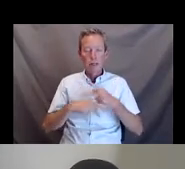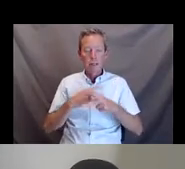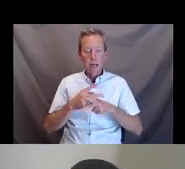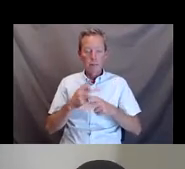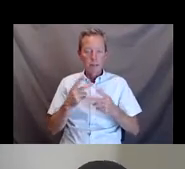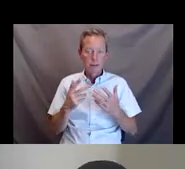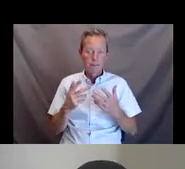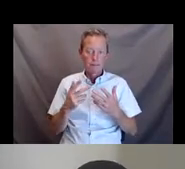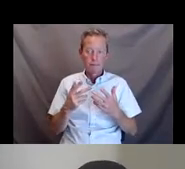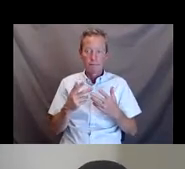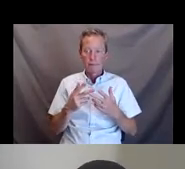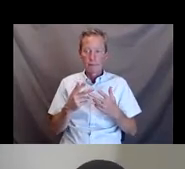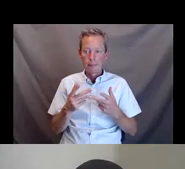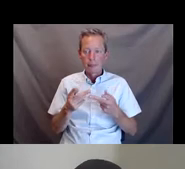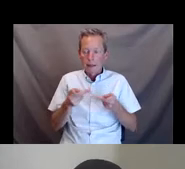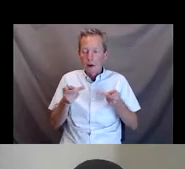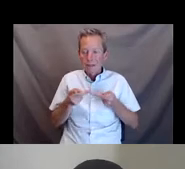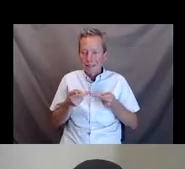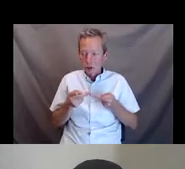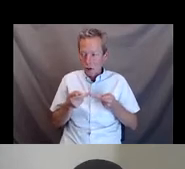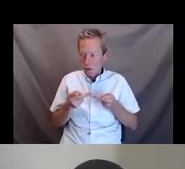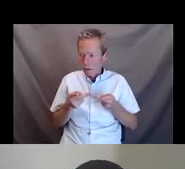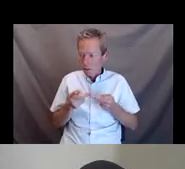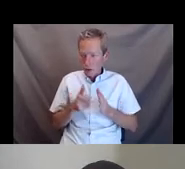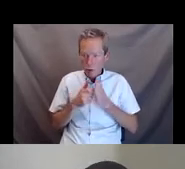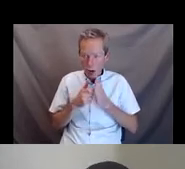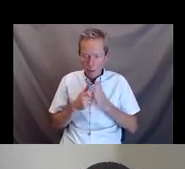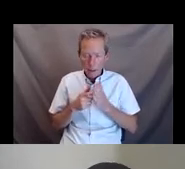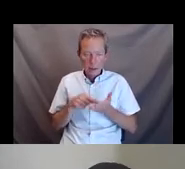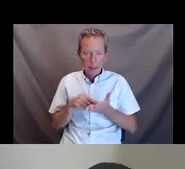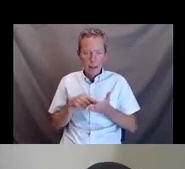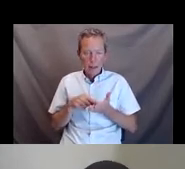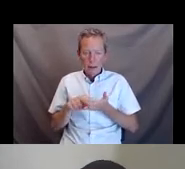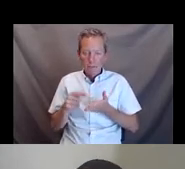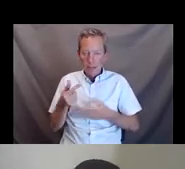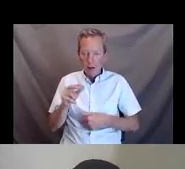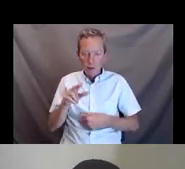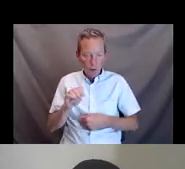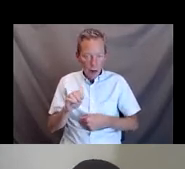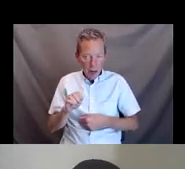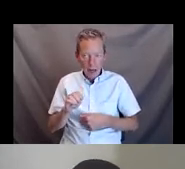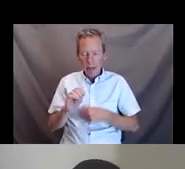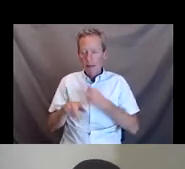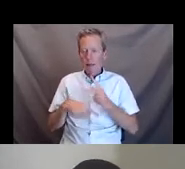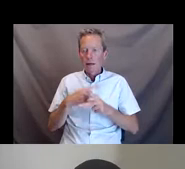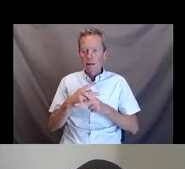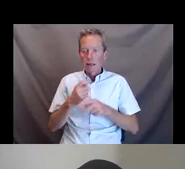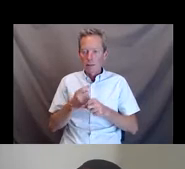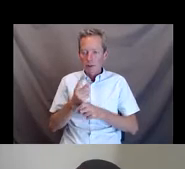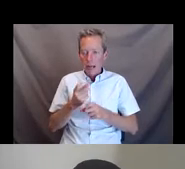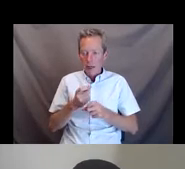the position actions that come to mind, the pay actions that come to mind, types of annual programs when you think about